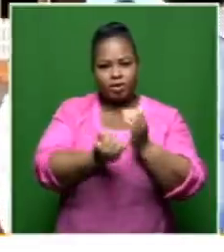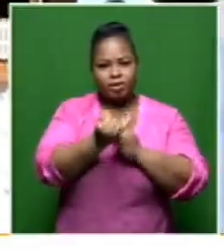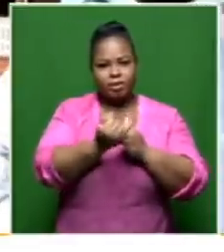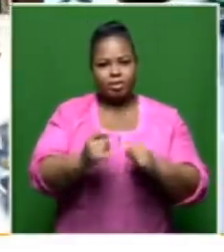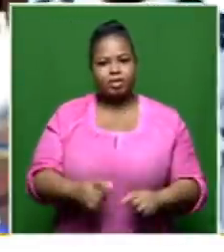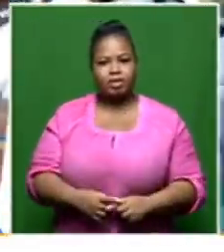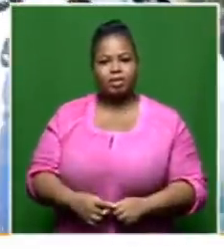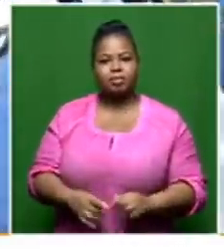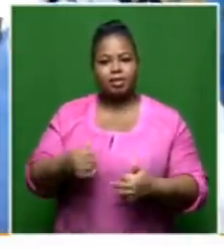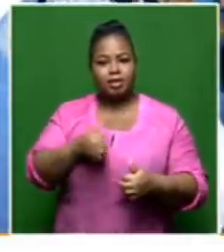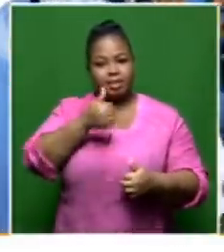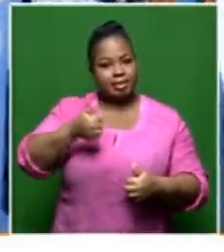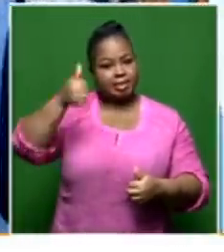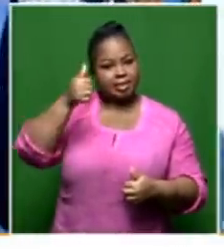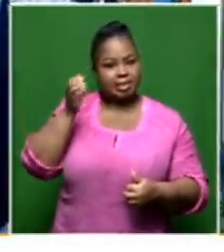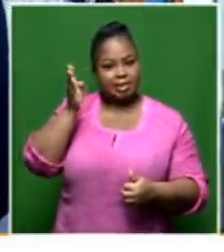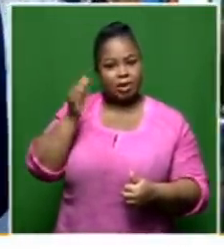superintendent,